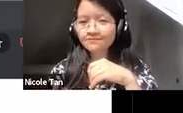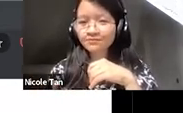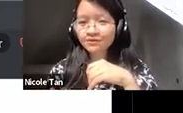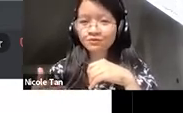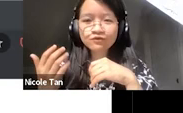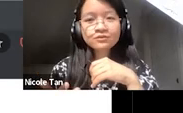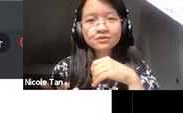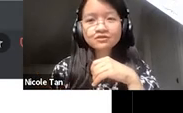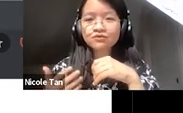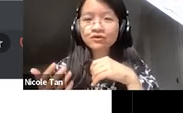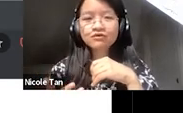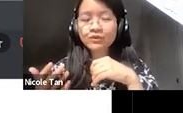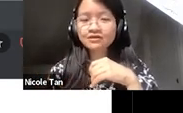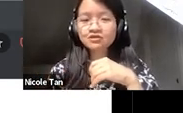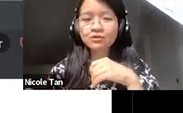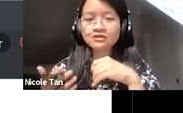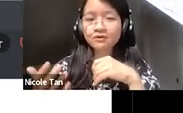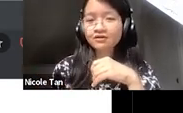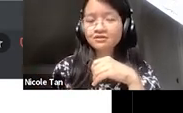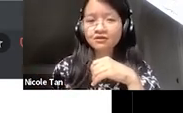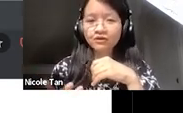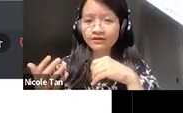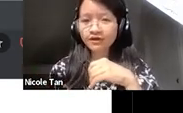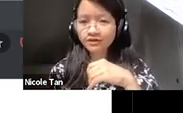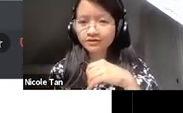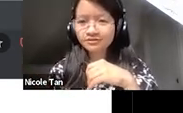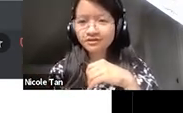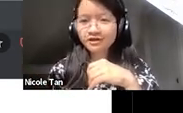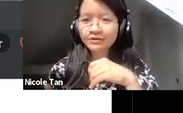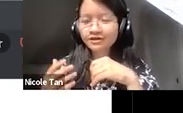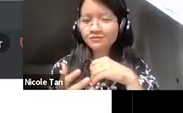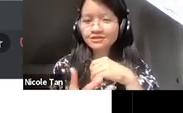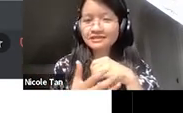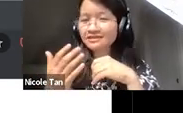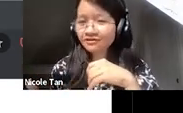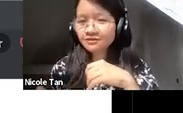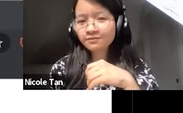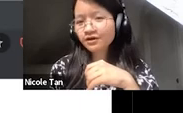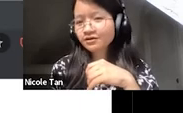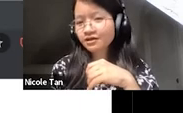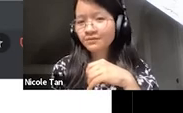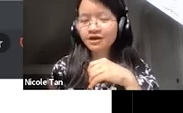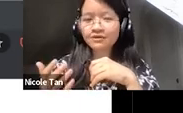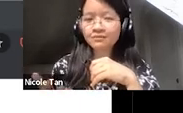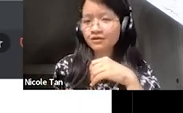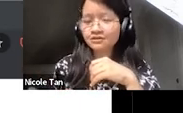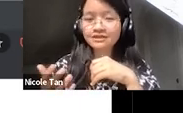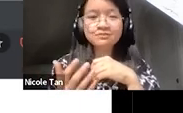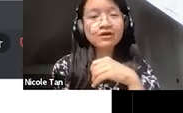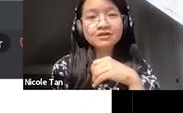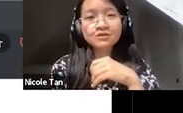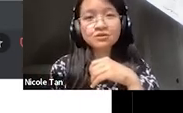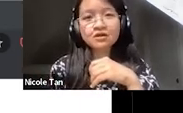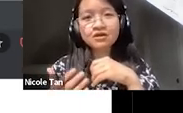reviews. Review imagery is a critical way to showcase products in real life context, helping customers see details about a product that may not be apparent in